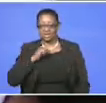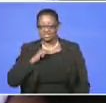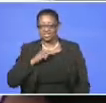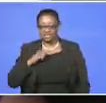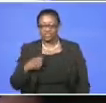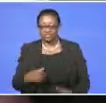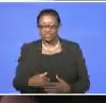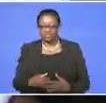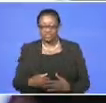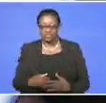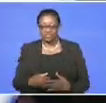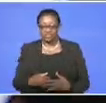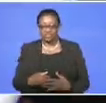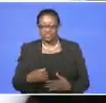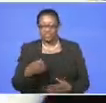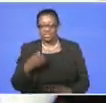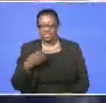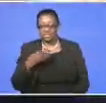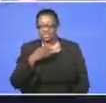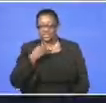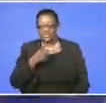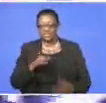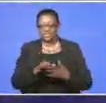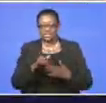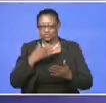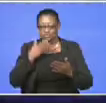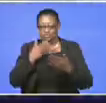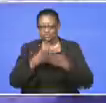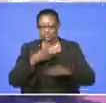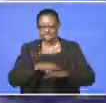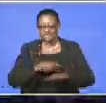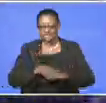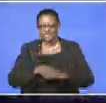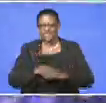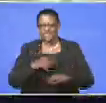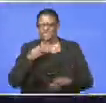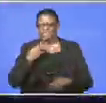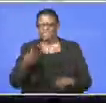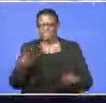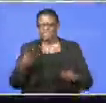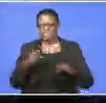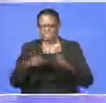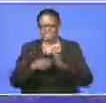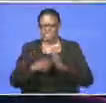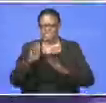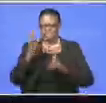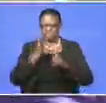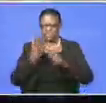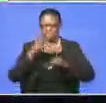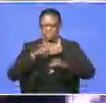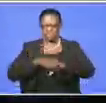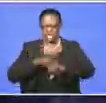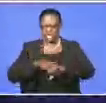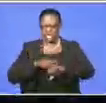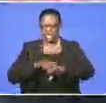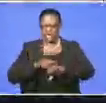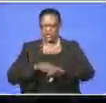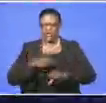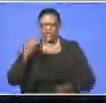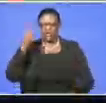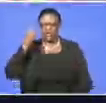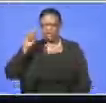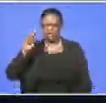and upcoming projects. This is the fifth year of Carnival here in the Bahamas, and CEO of Island Luck,